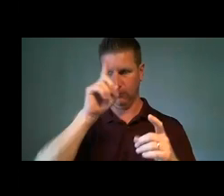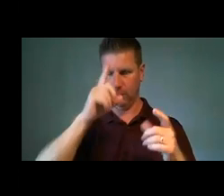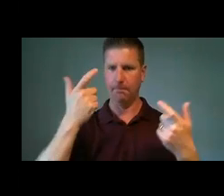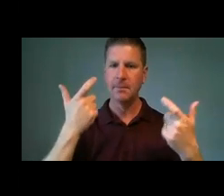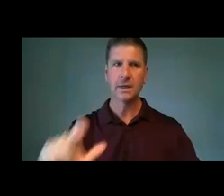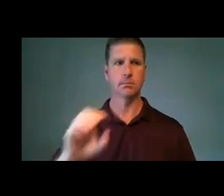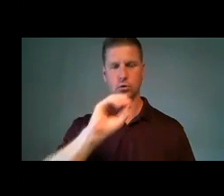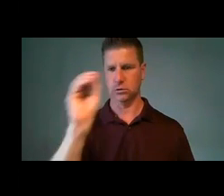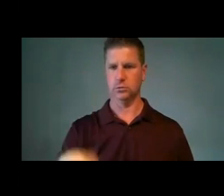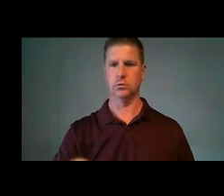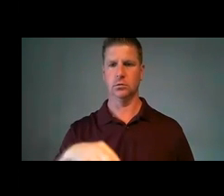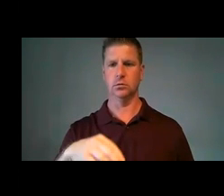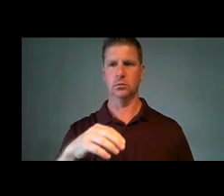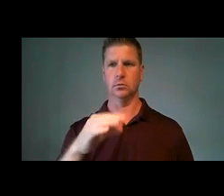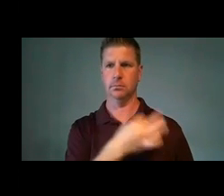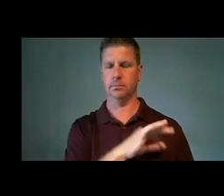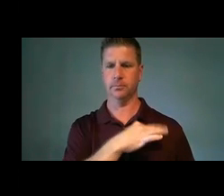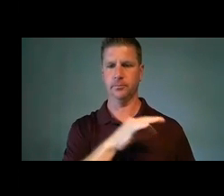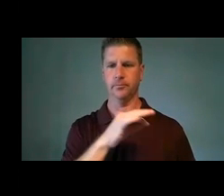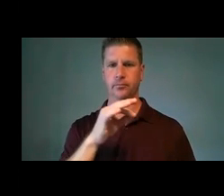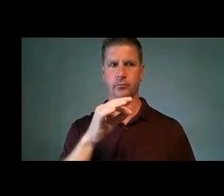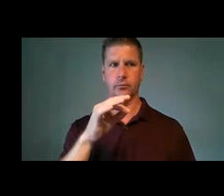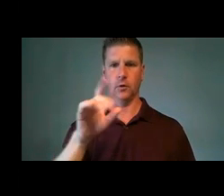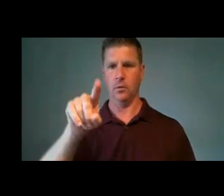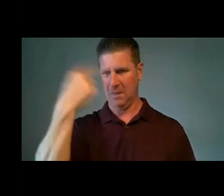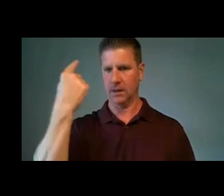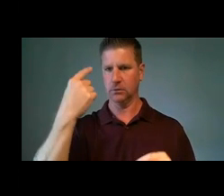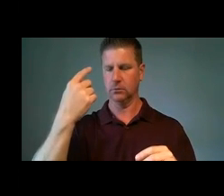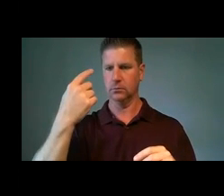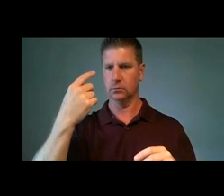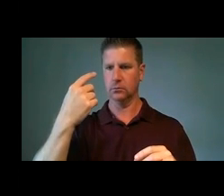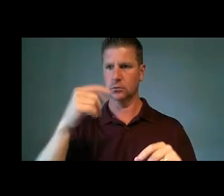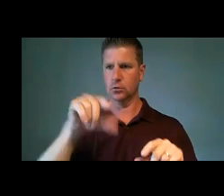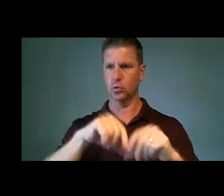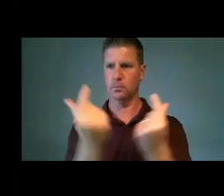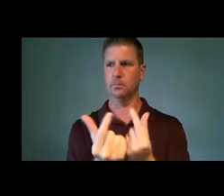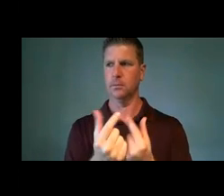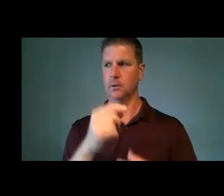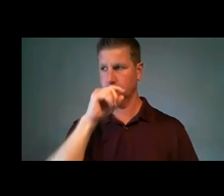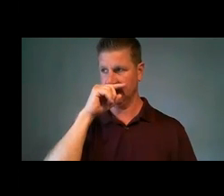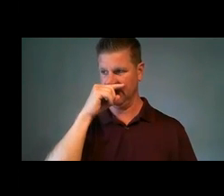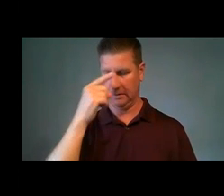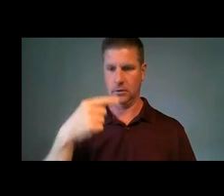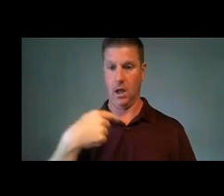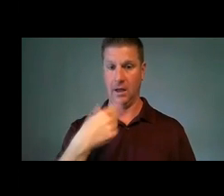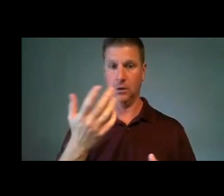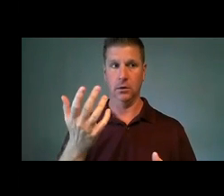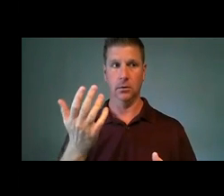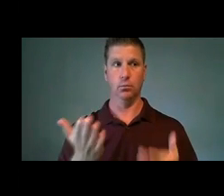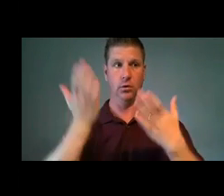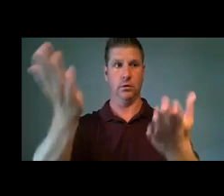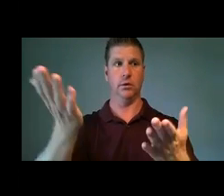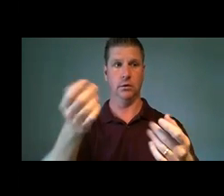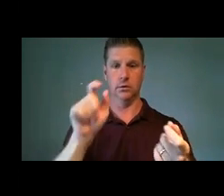percentage of Pittsburgh's African-American population. And I bring that up specifically